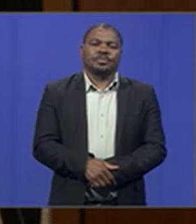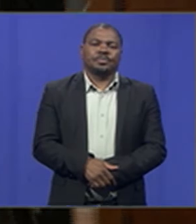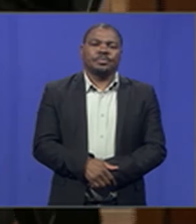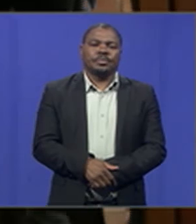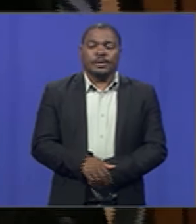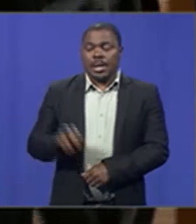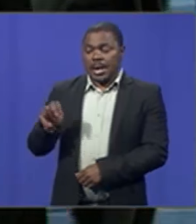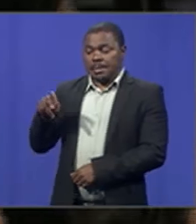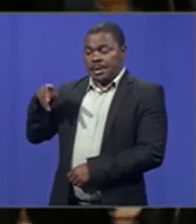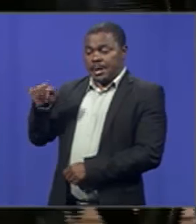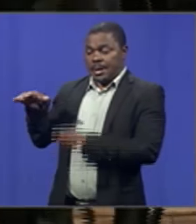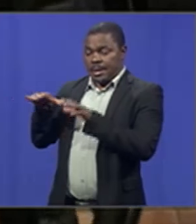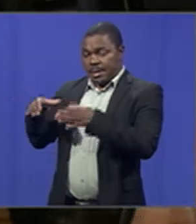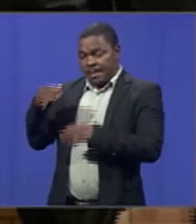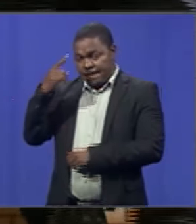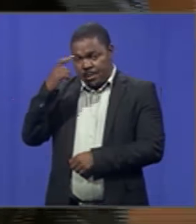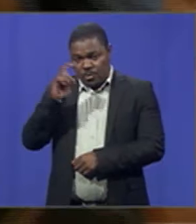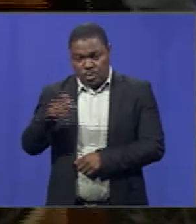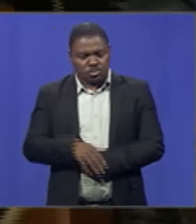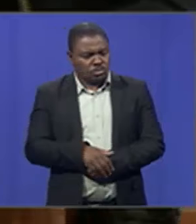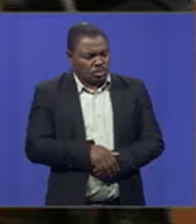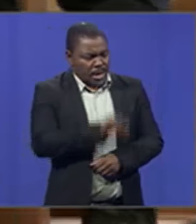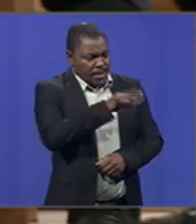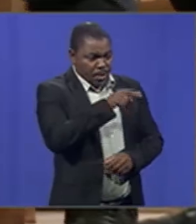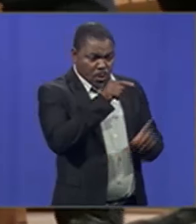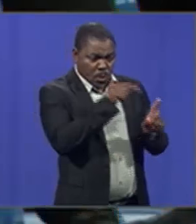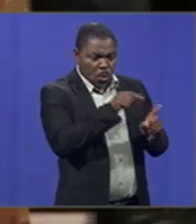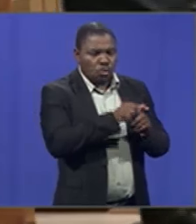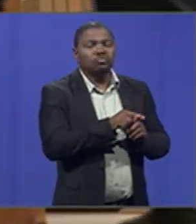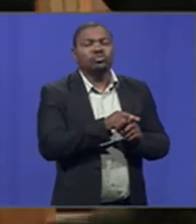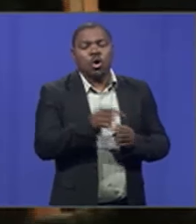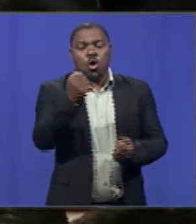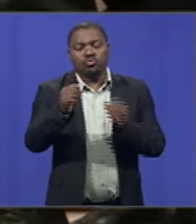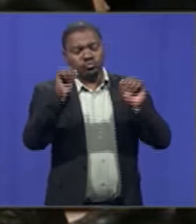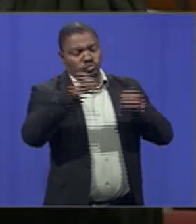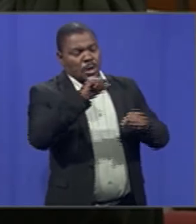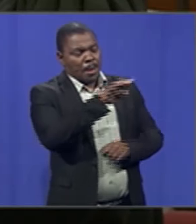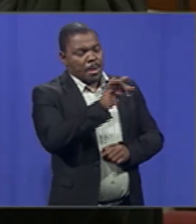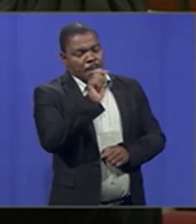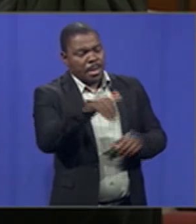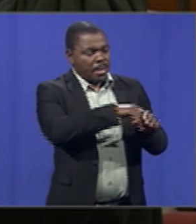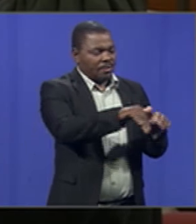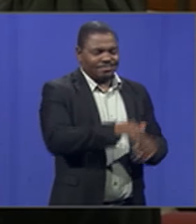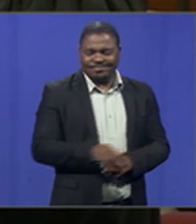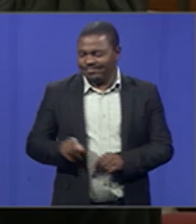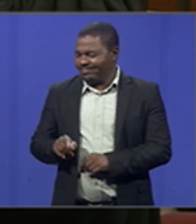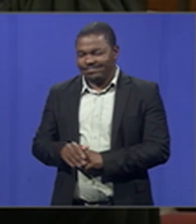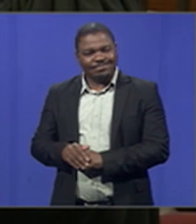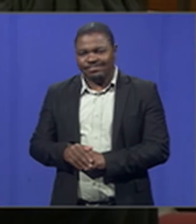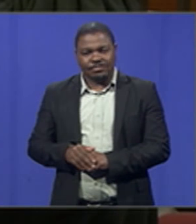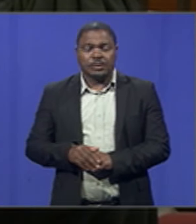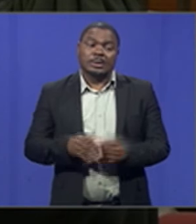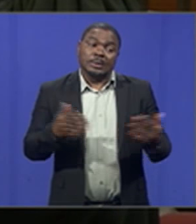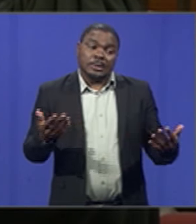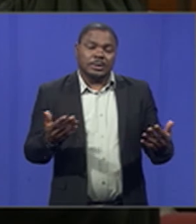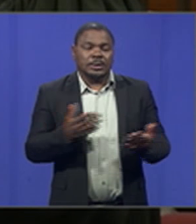Puso e dumela gore e ka bosiamisi gore molatofadiwa a rebolelwe beili e nganga ka gore pabalesego ya gagwe e ka